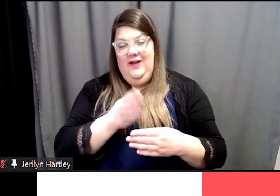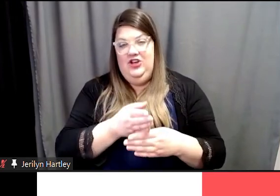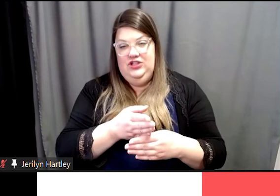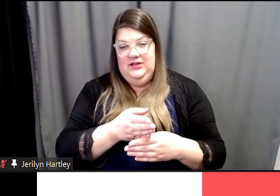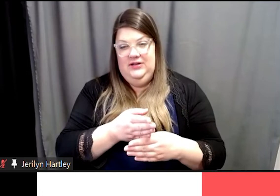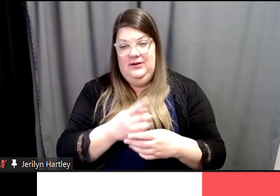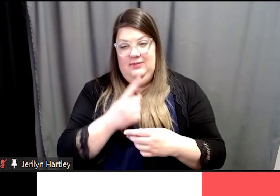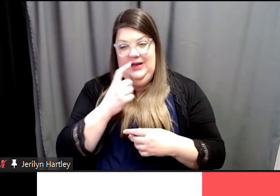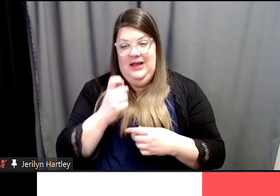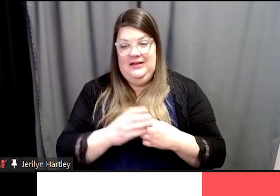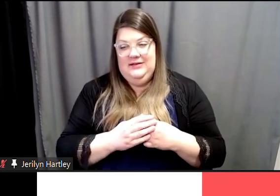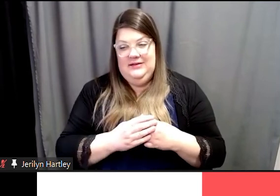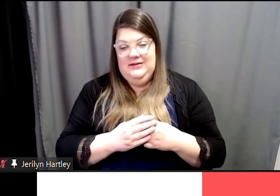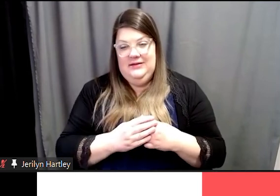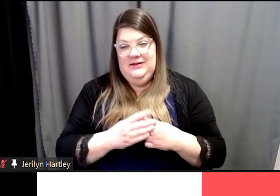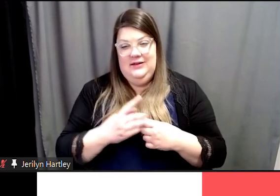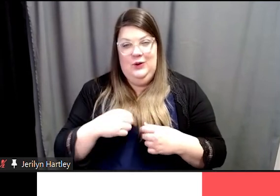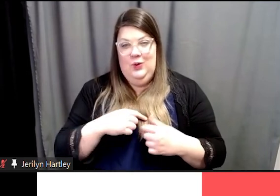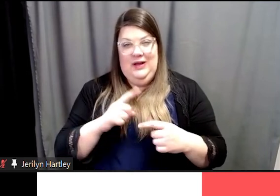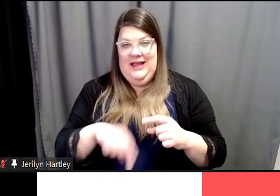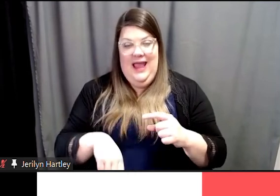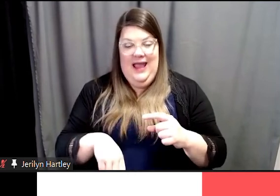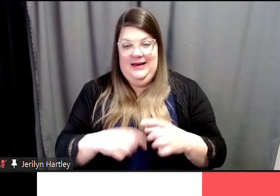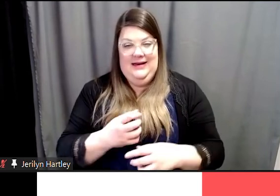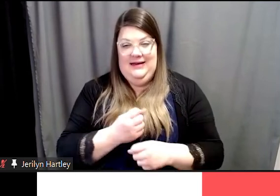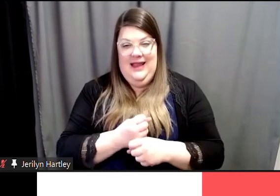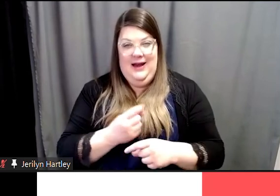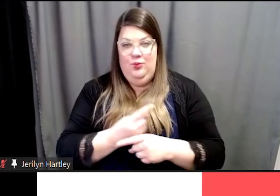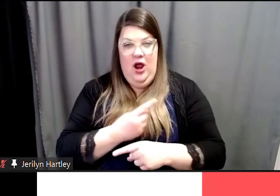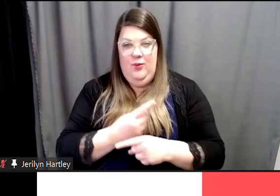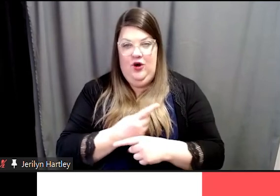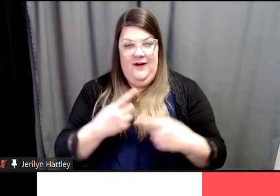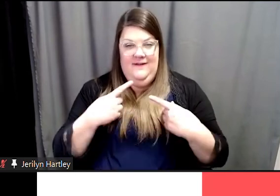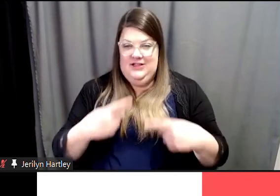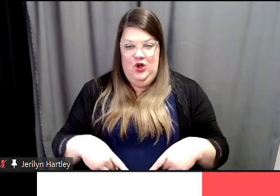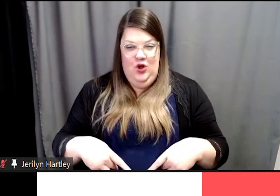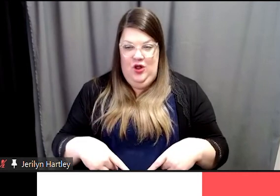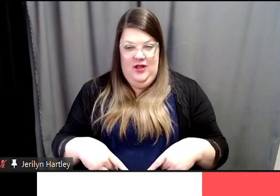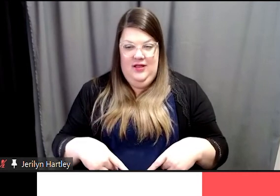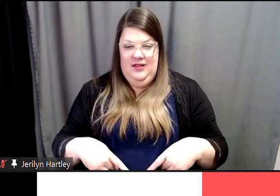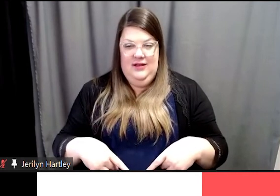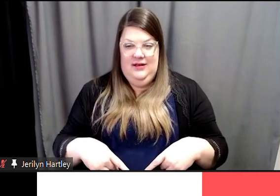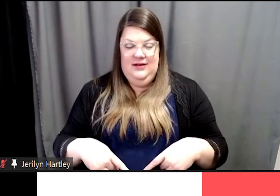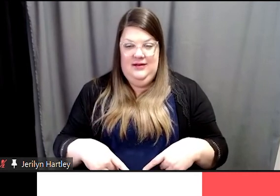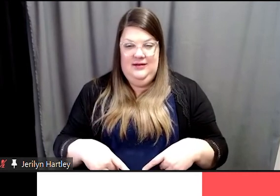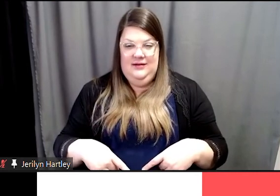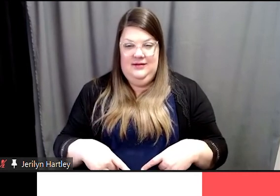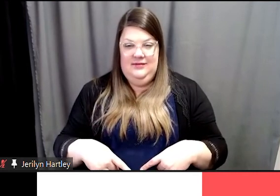intervention, because we can't get a proper physical,